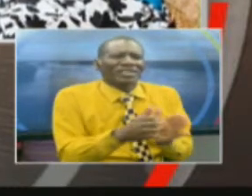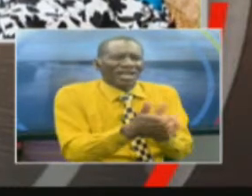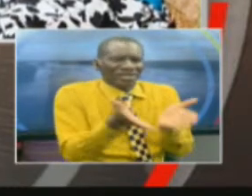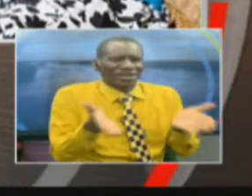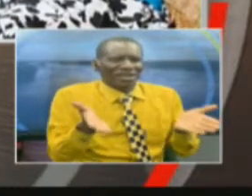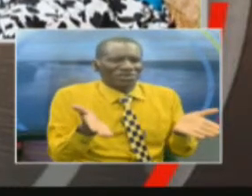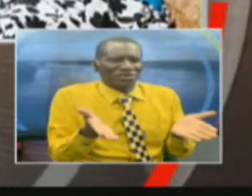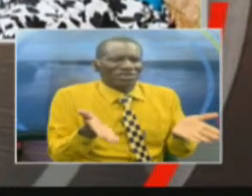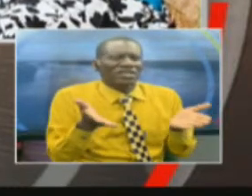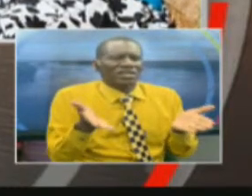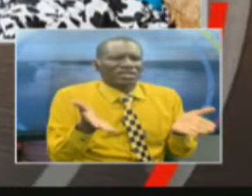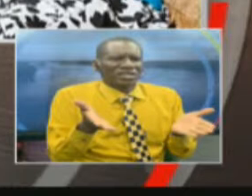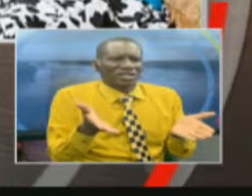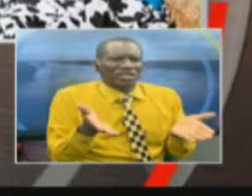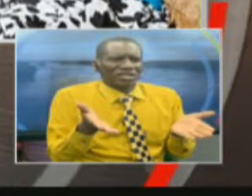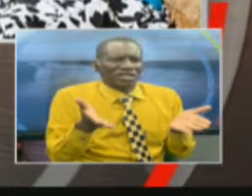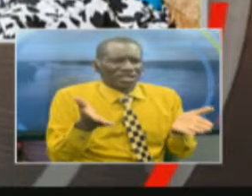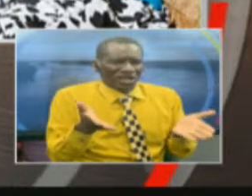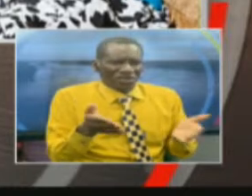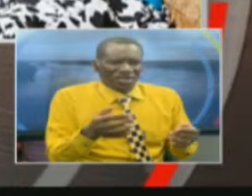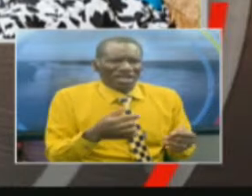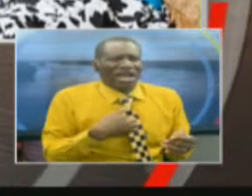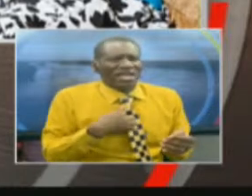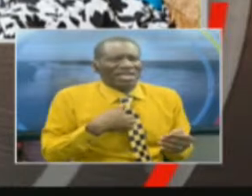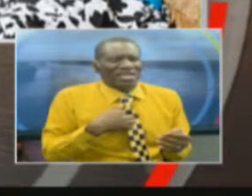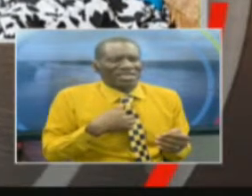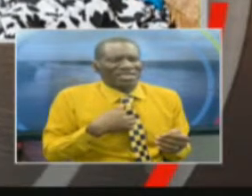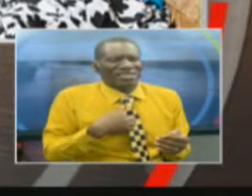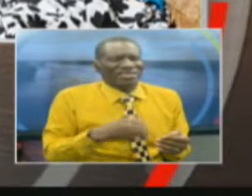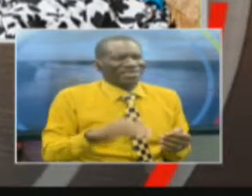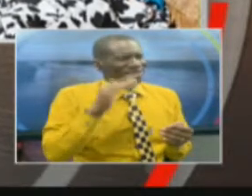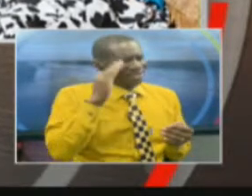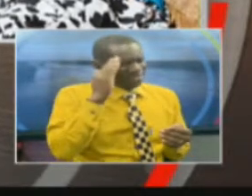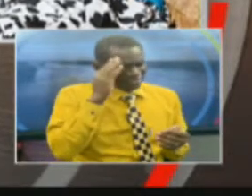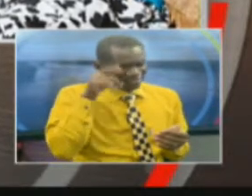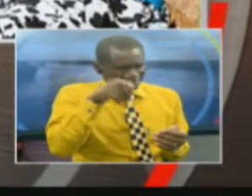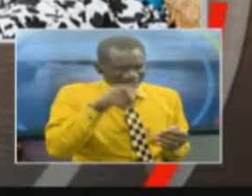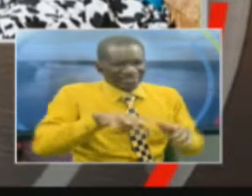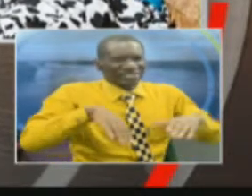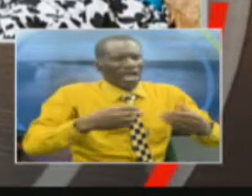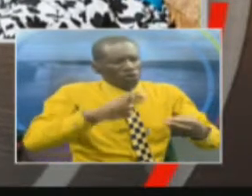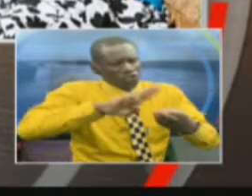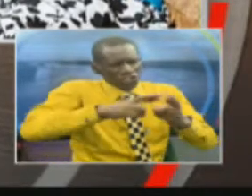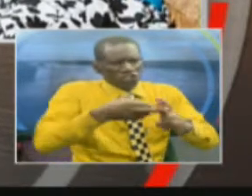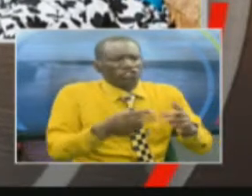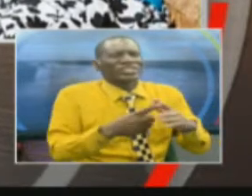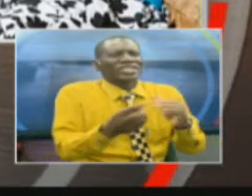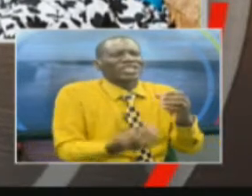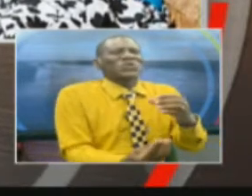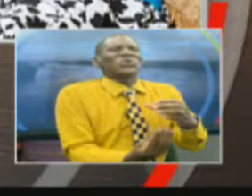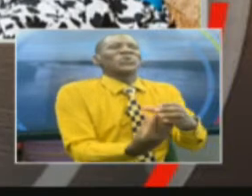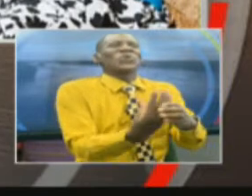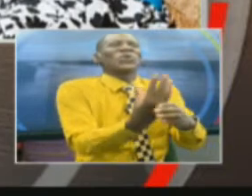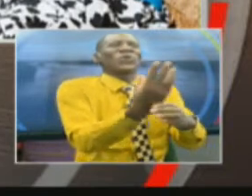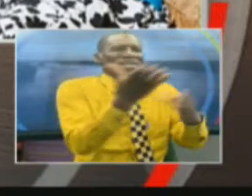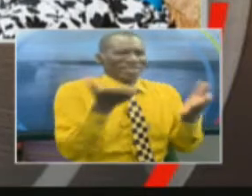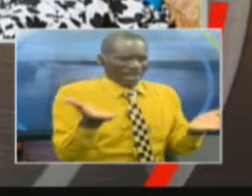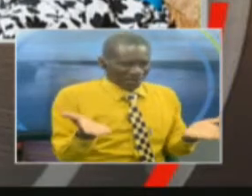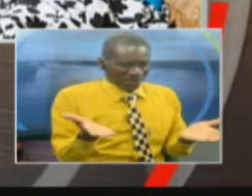now I suppose that's when maybe the relationship started growing,